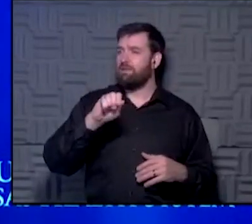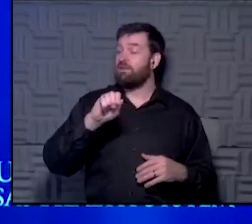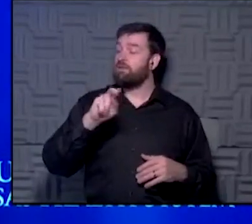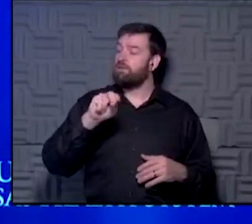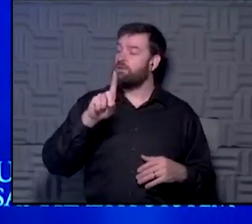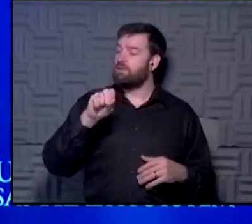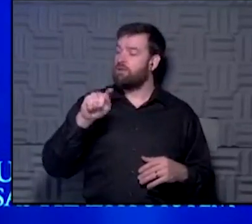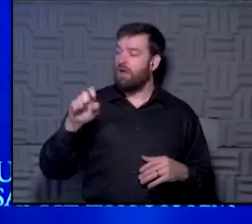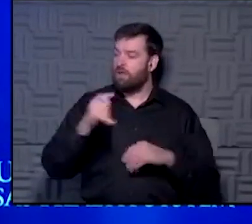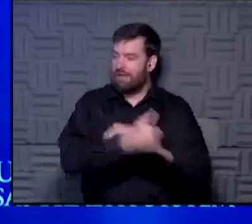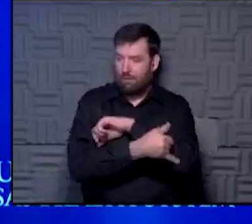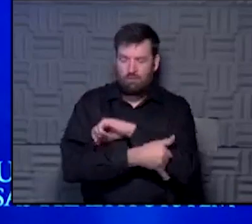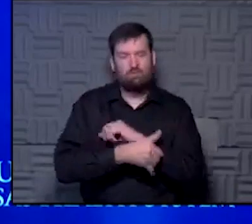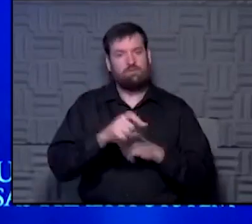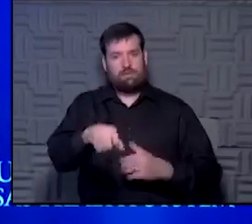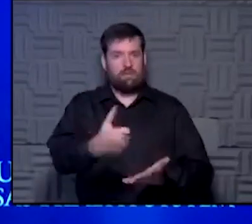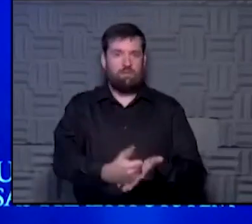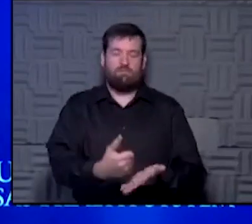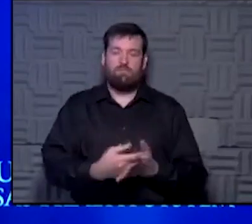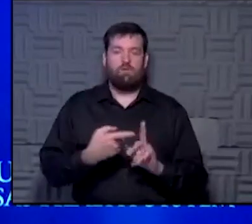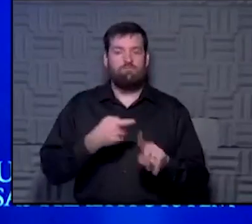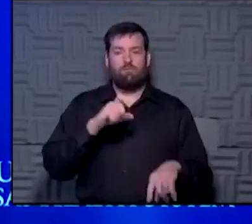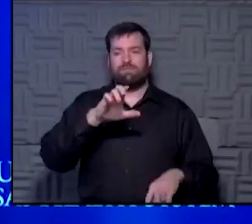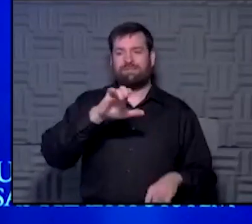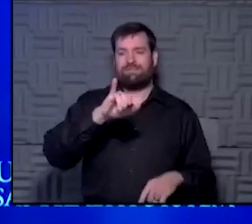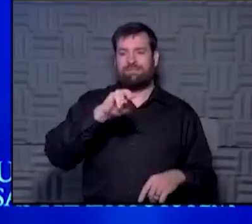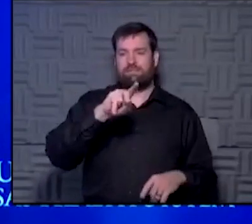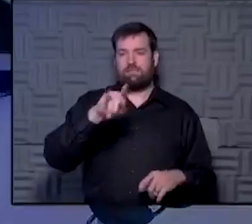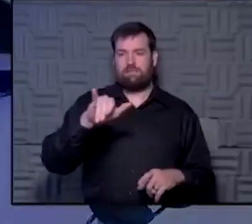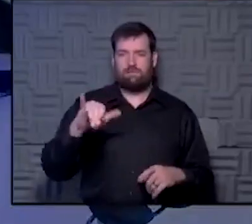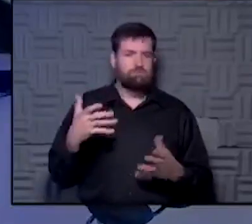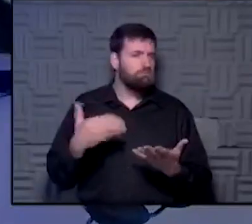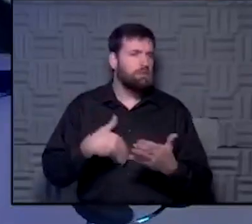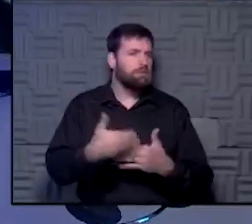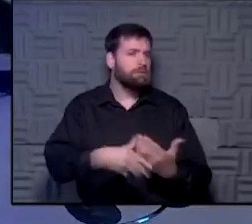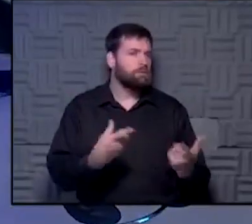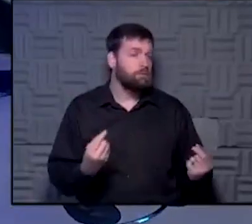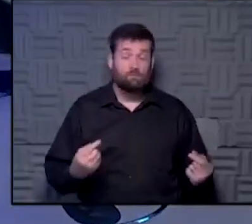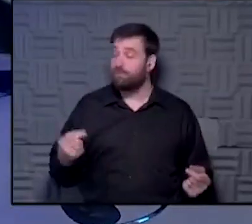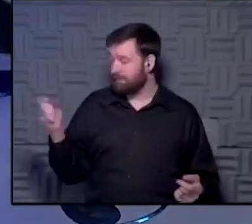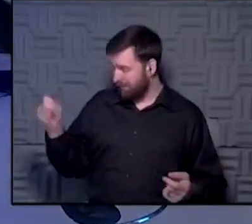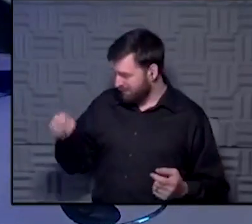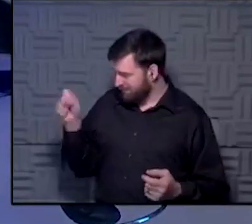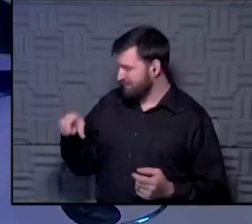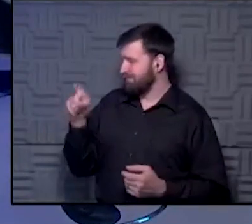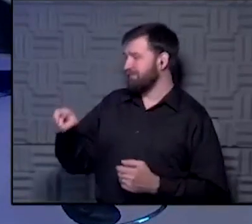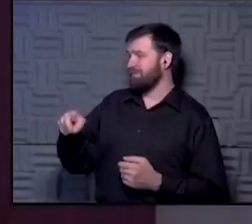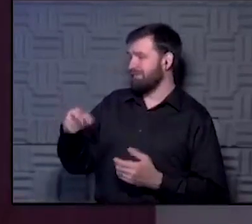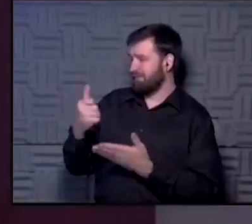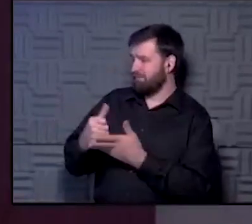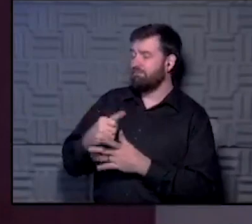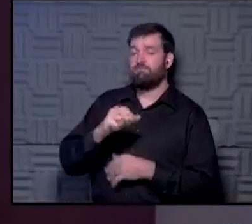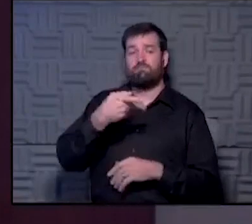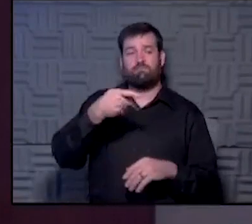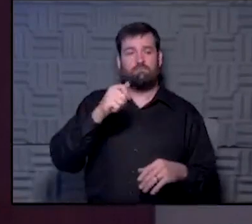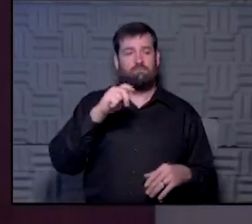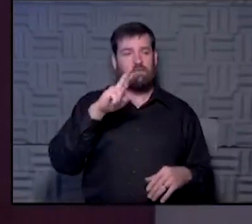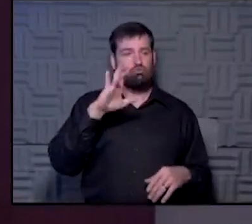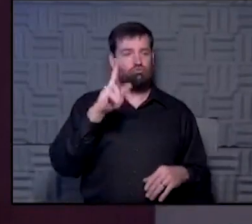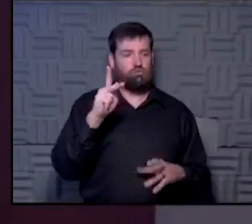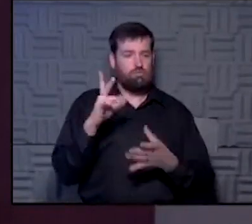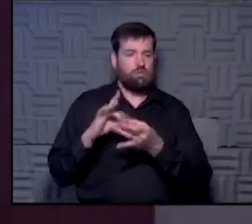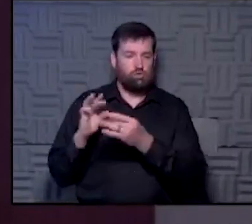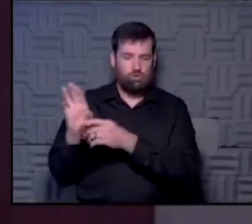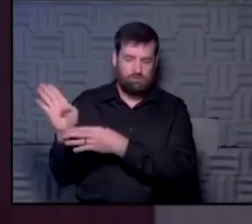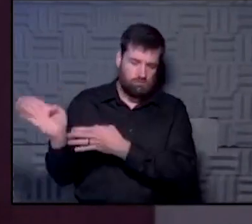about? Help is definitely needed. This comes from Cindy. Absolutely, help is needed. Patrick mentioned our shift to